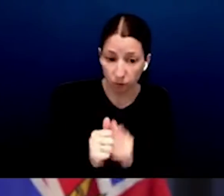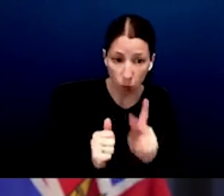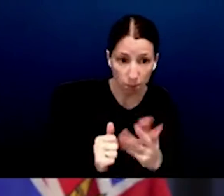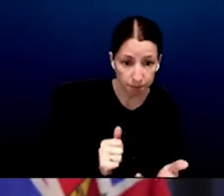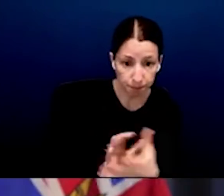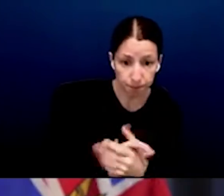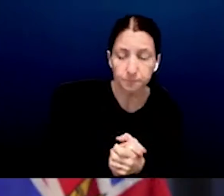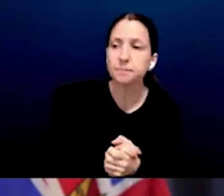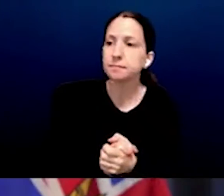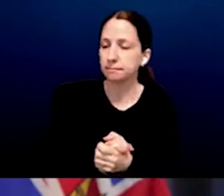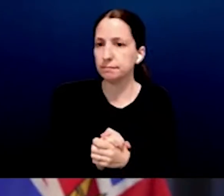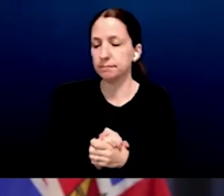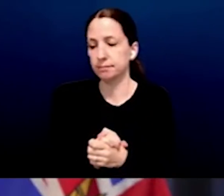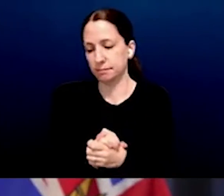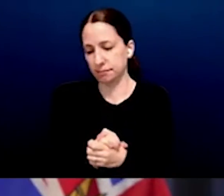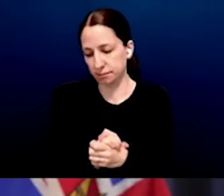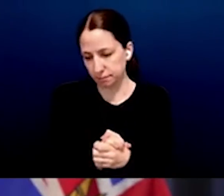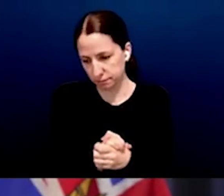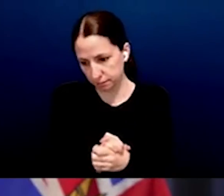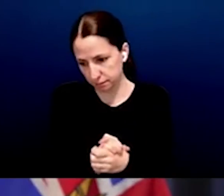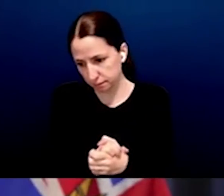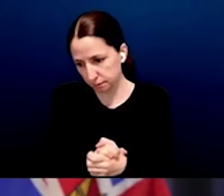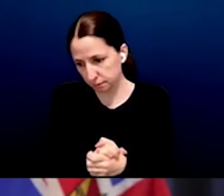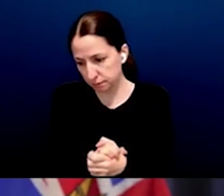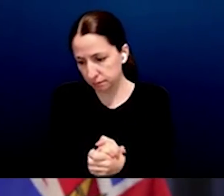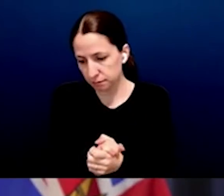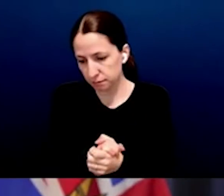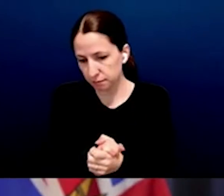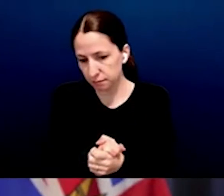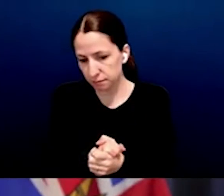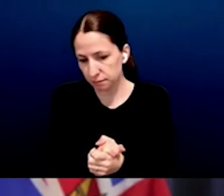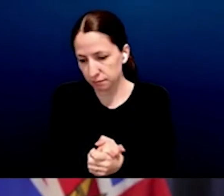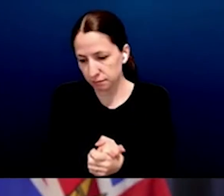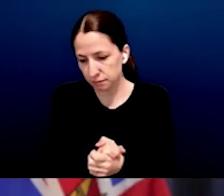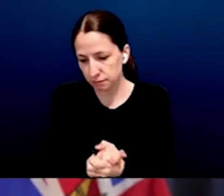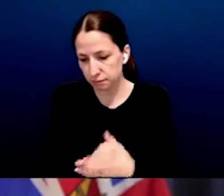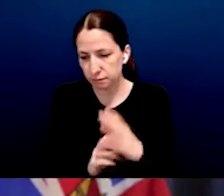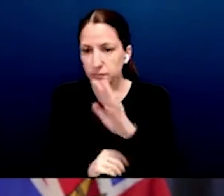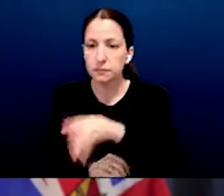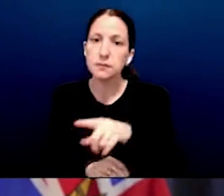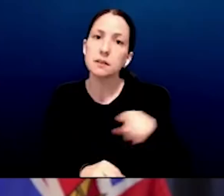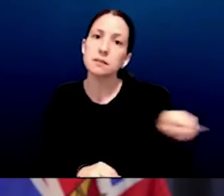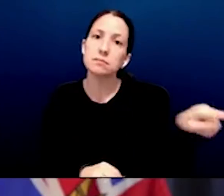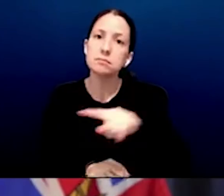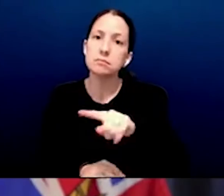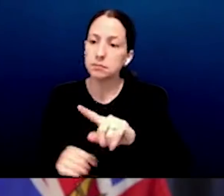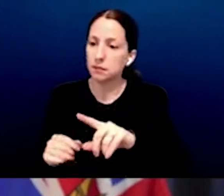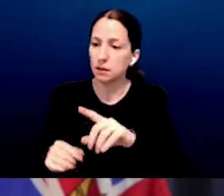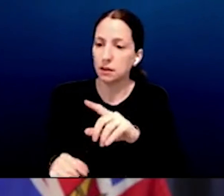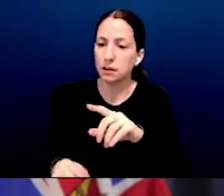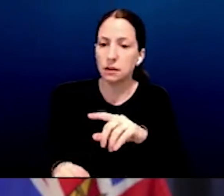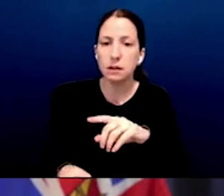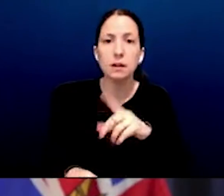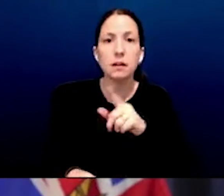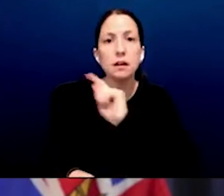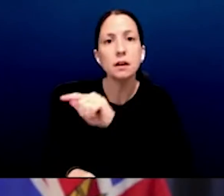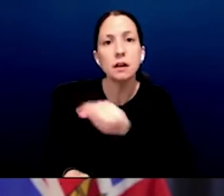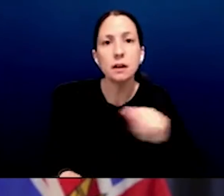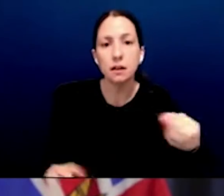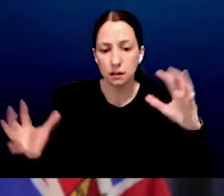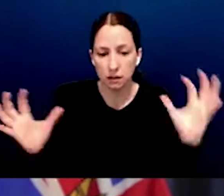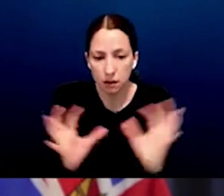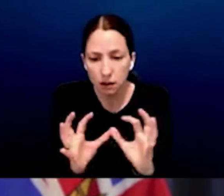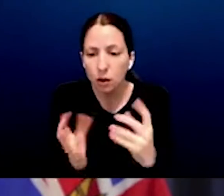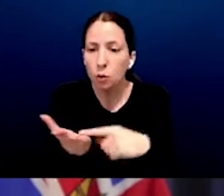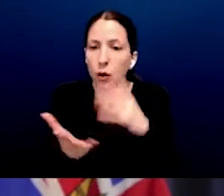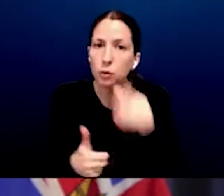types of issues or concerns will you be bringing up with First Ministers around this as far as resources that had to be